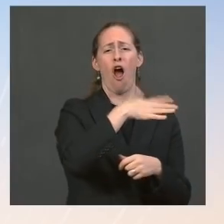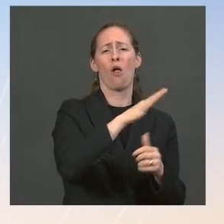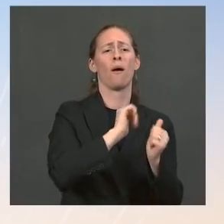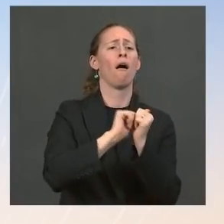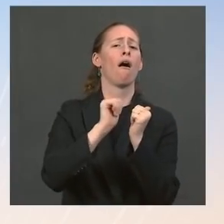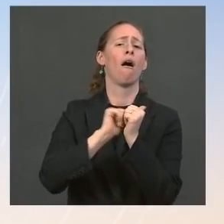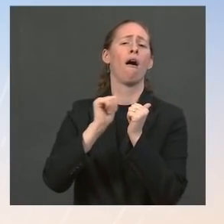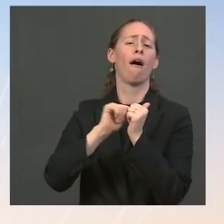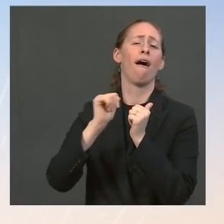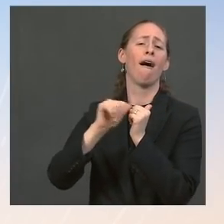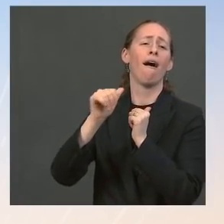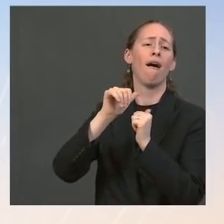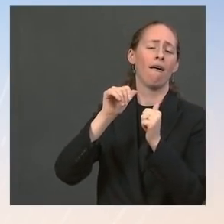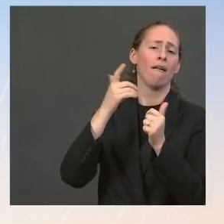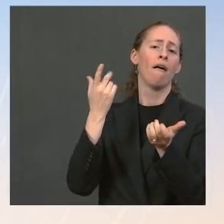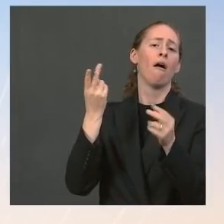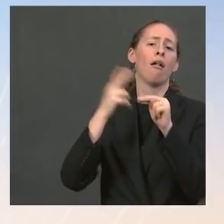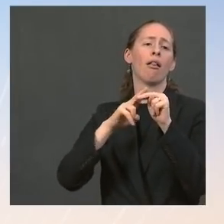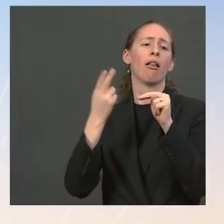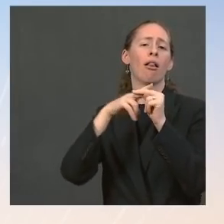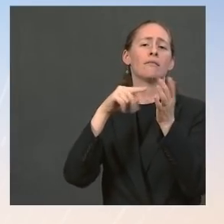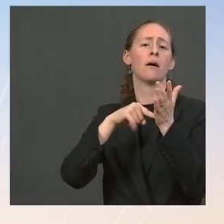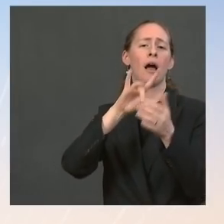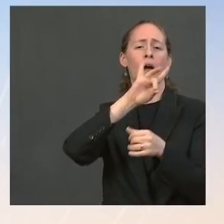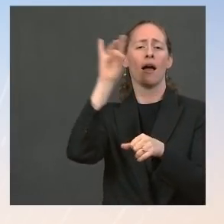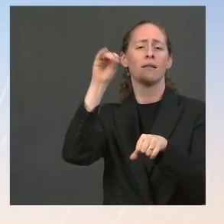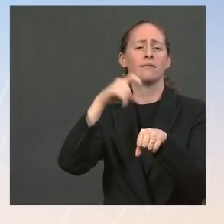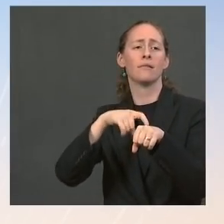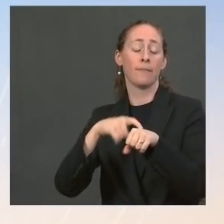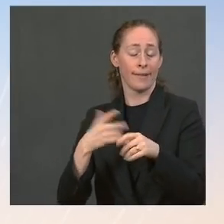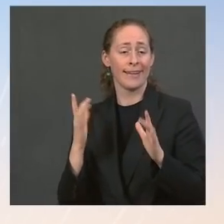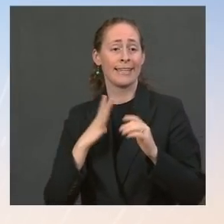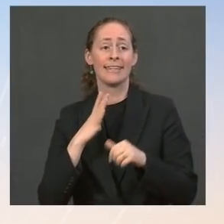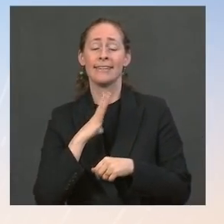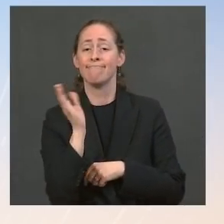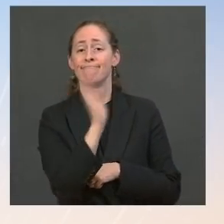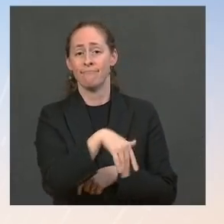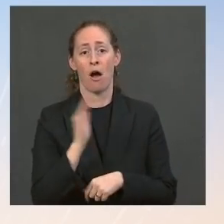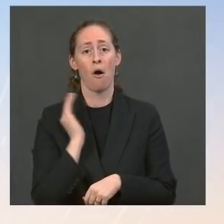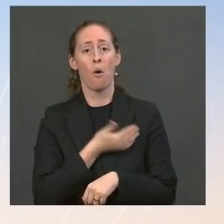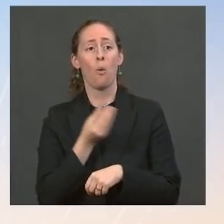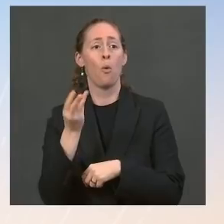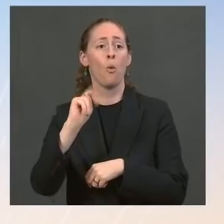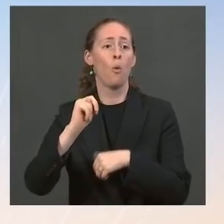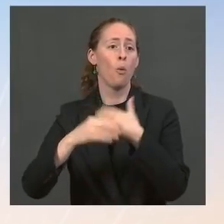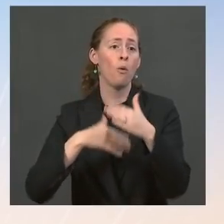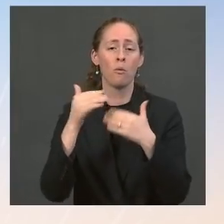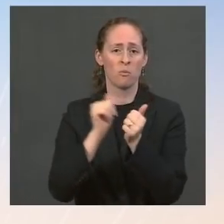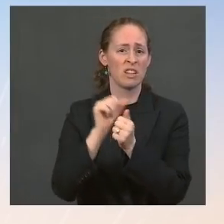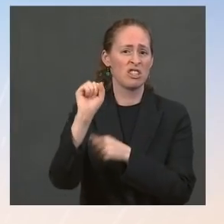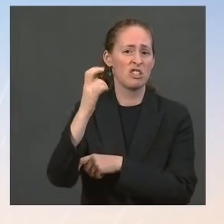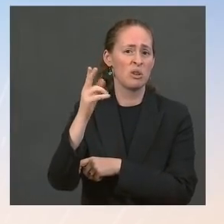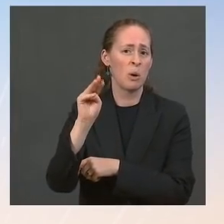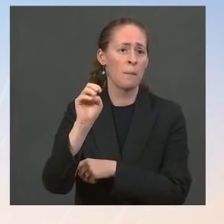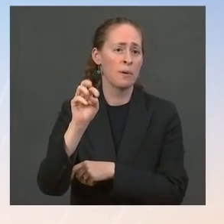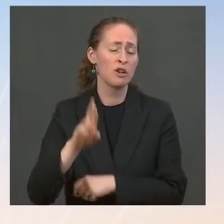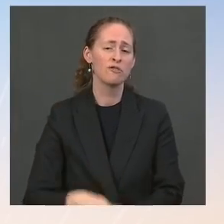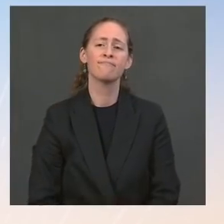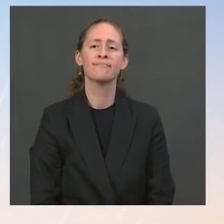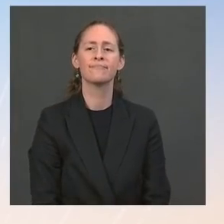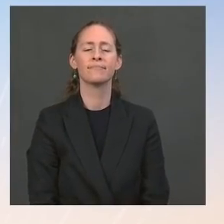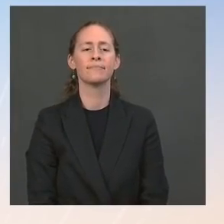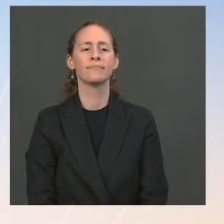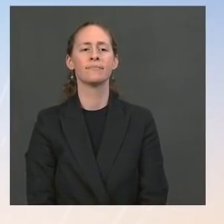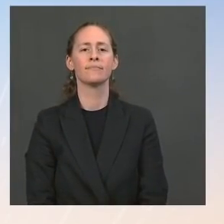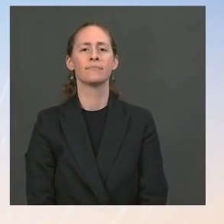been working to do it on their own. We're going to keep working with Leader Schumer to get that done. But you're not going to ask for Democrats to push on